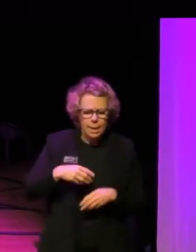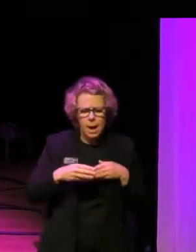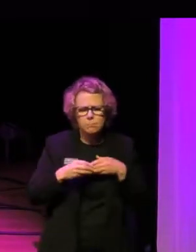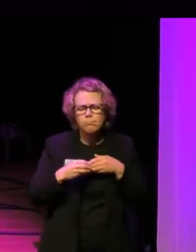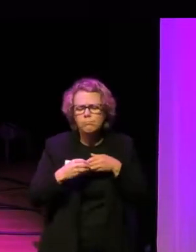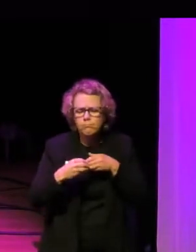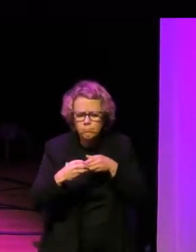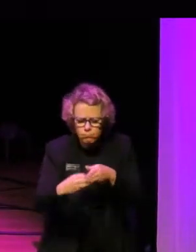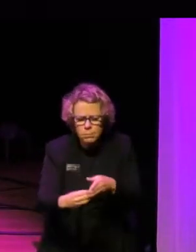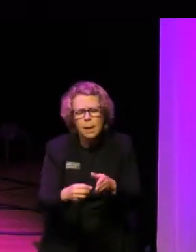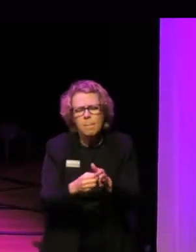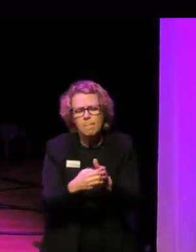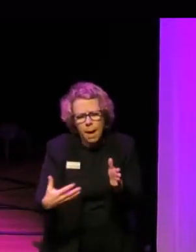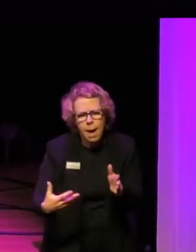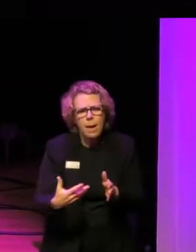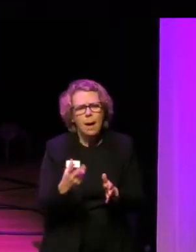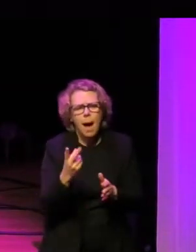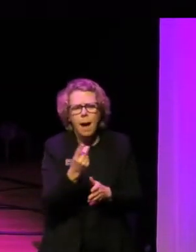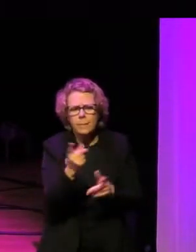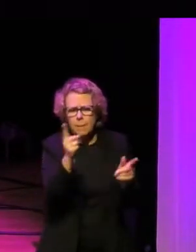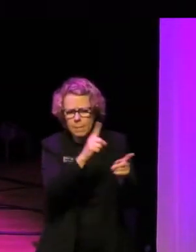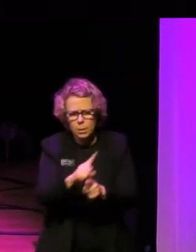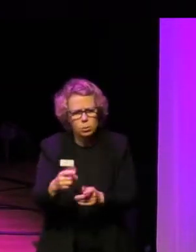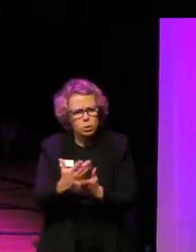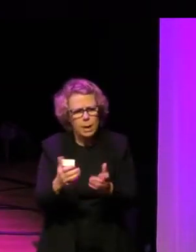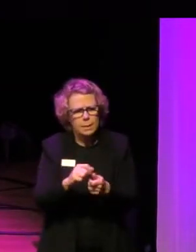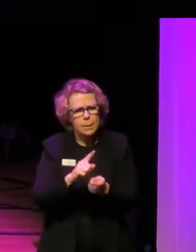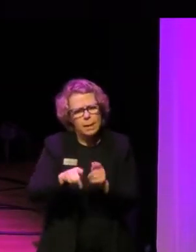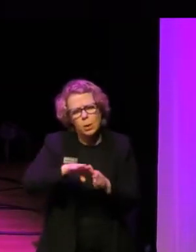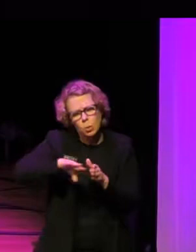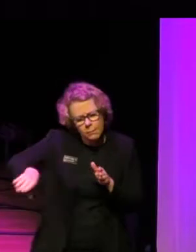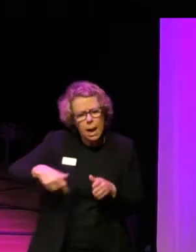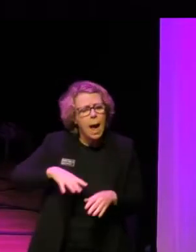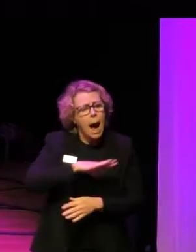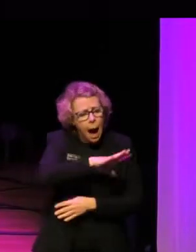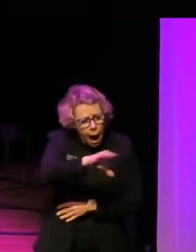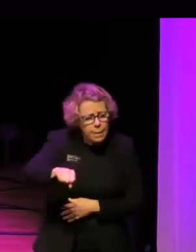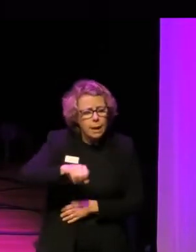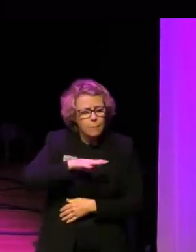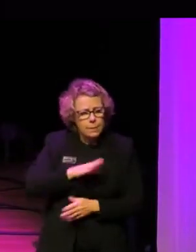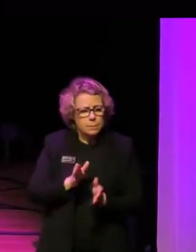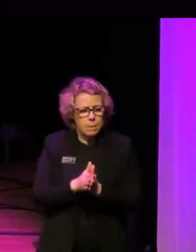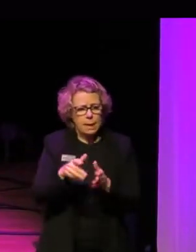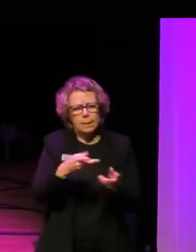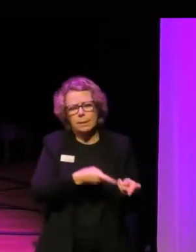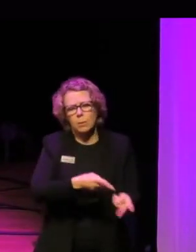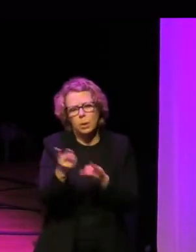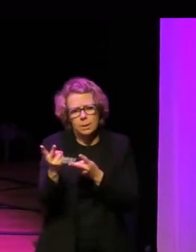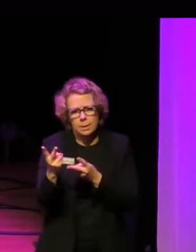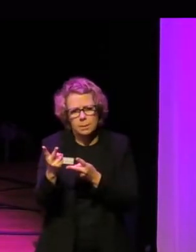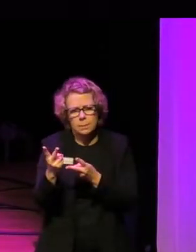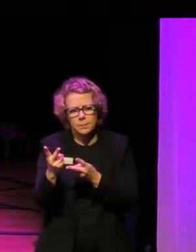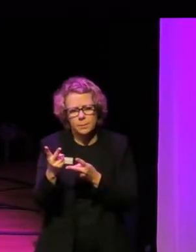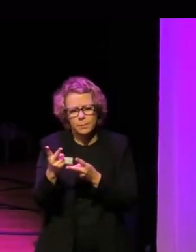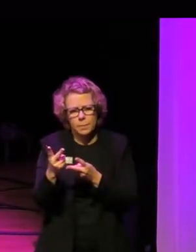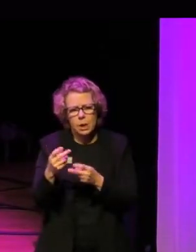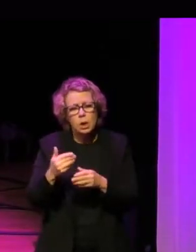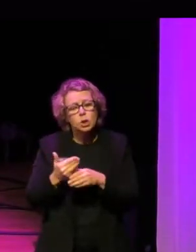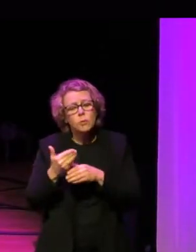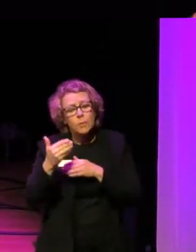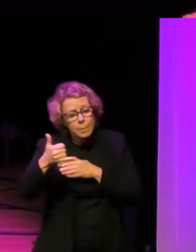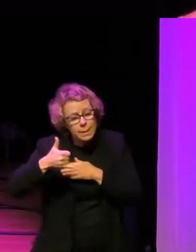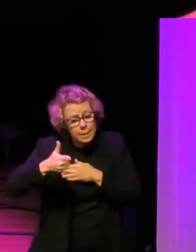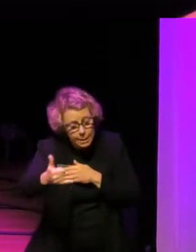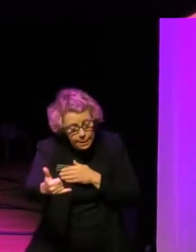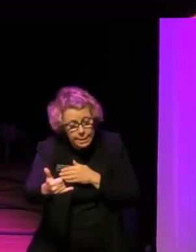one is left behind. Everyone is included in democracy. So ultimately, therefore, the future of human rights